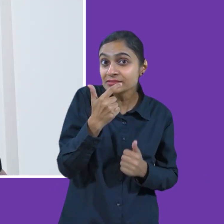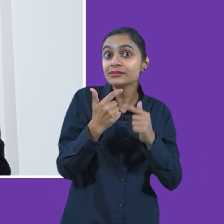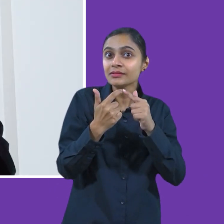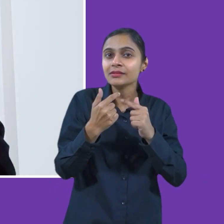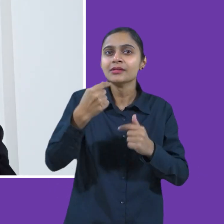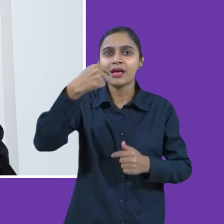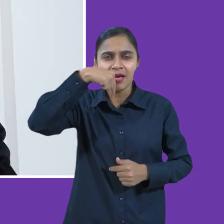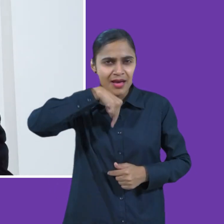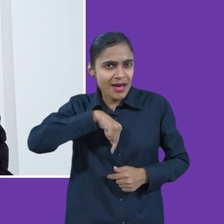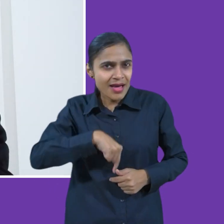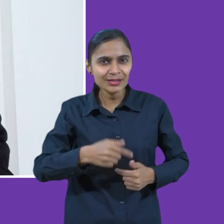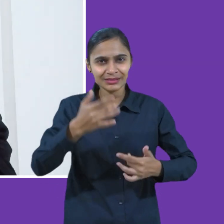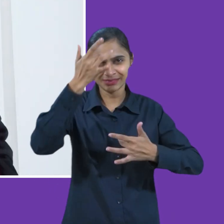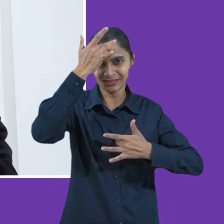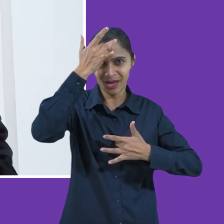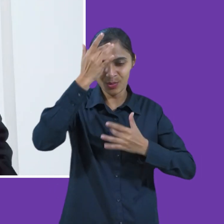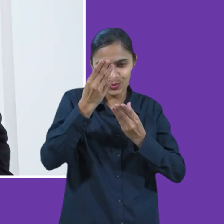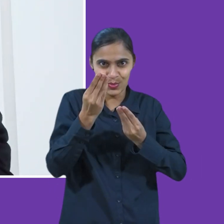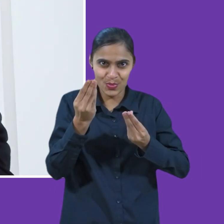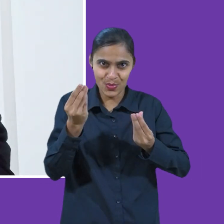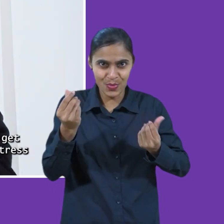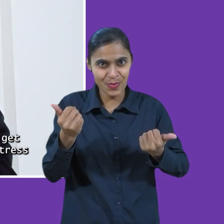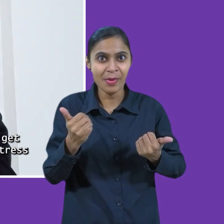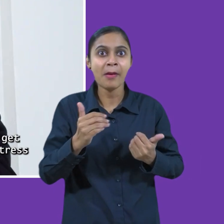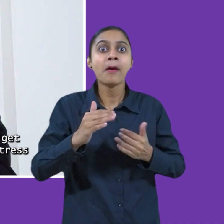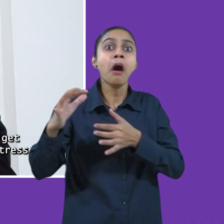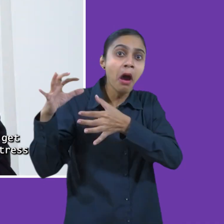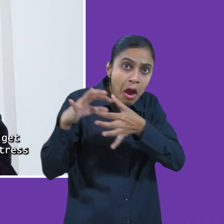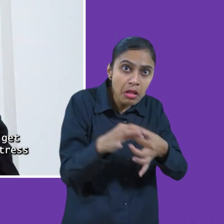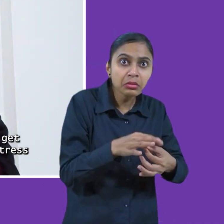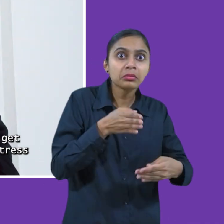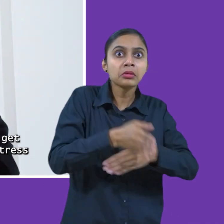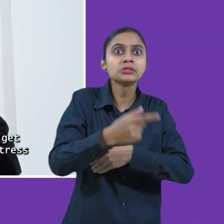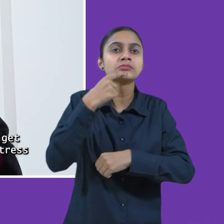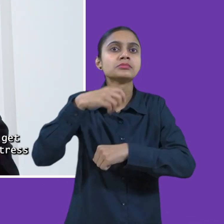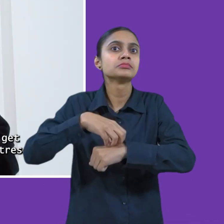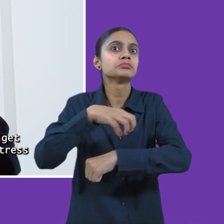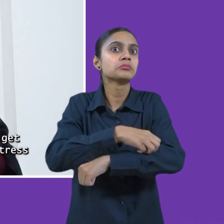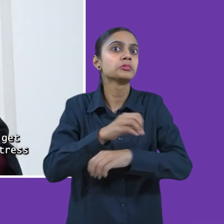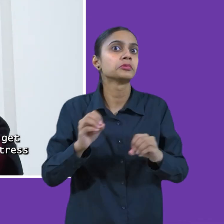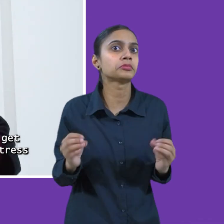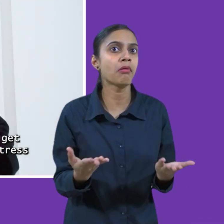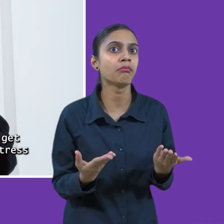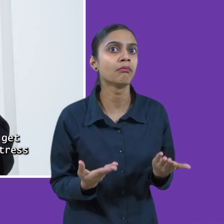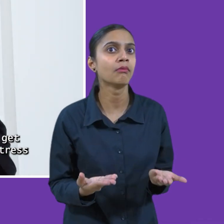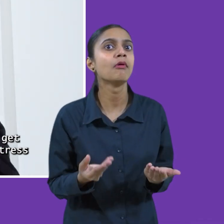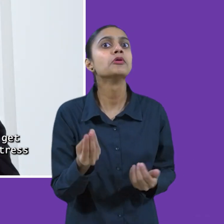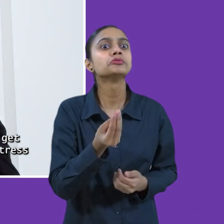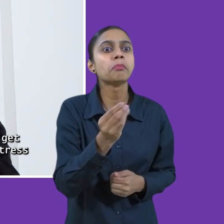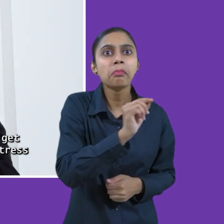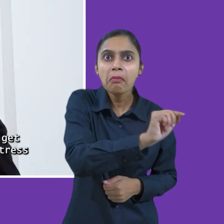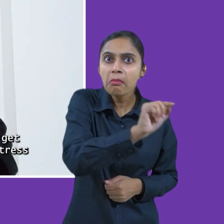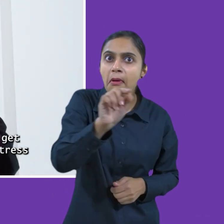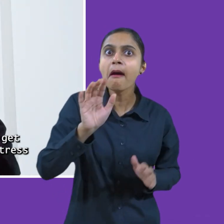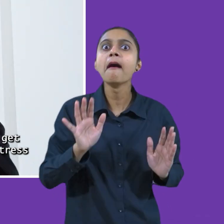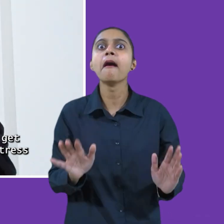that they saw a white patch happened, and then it spread. Of course, when you get white patch, you are automatically into